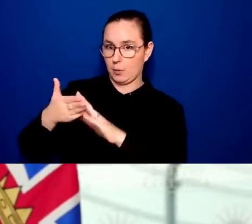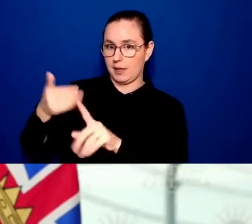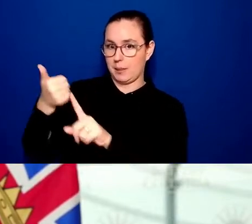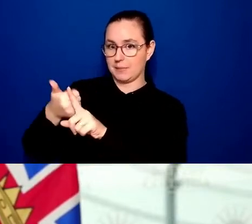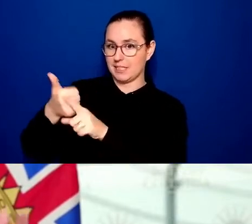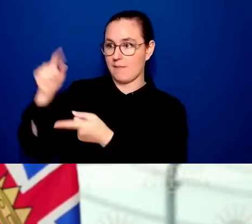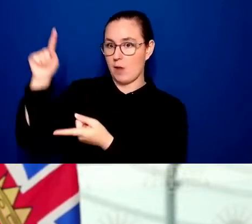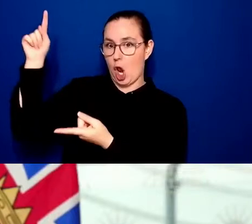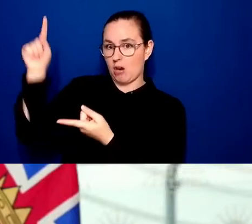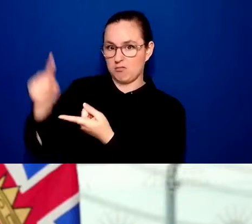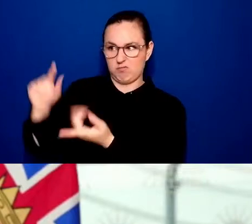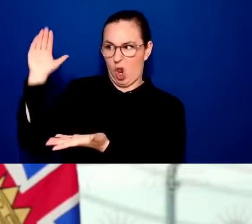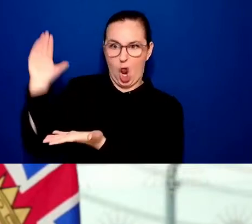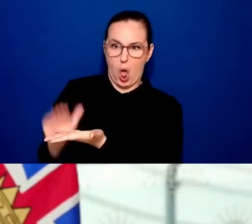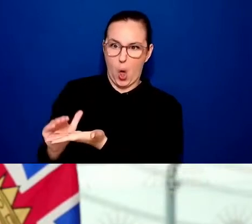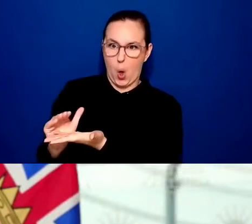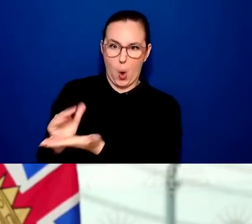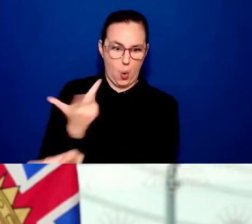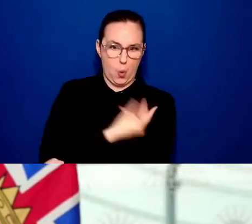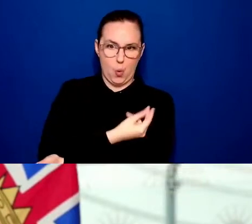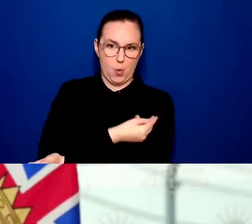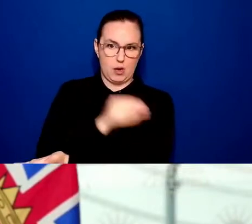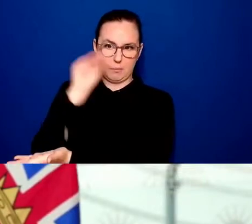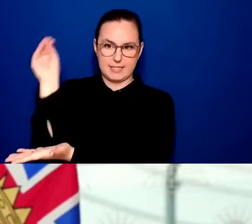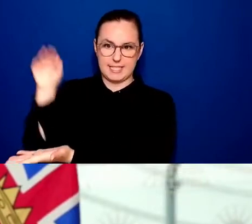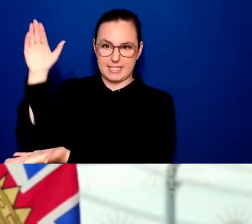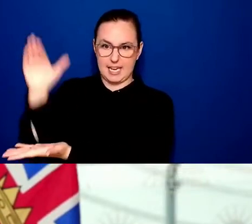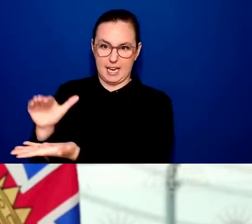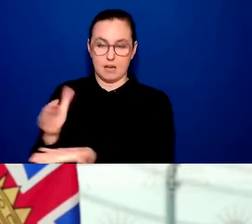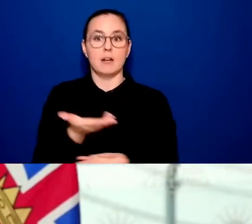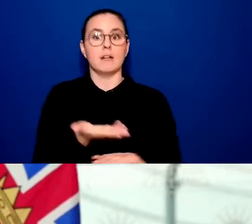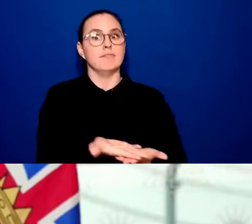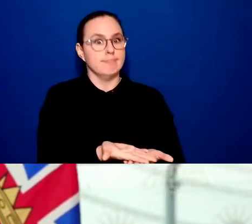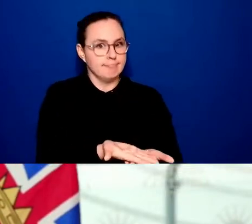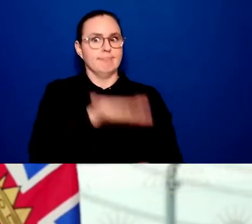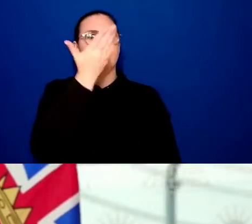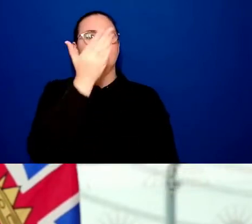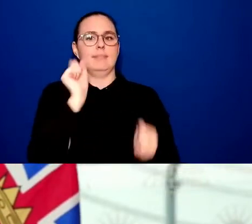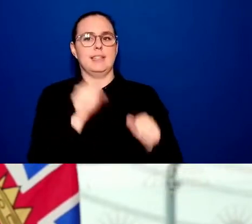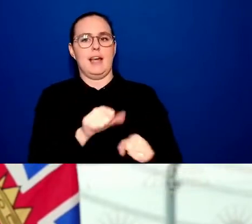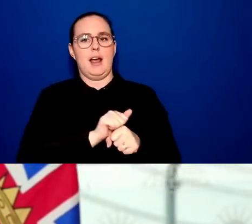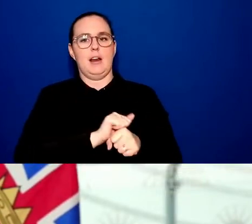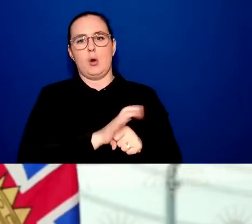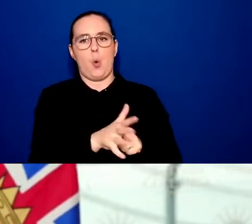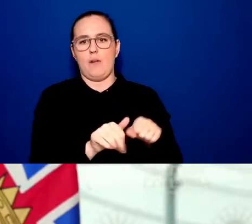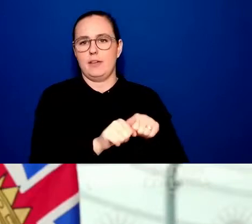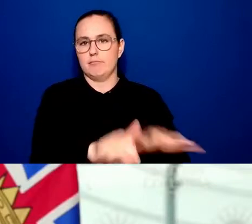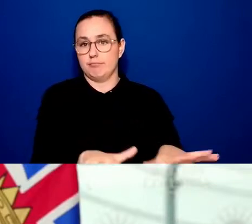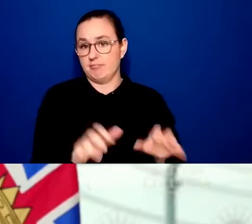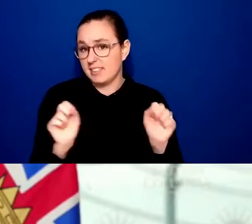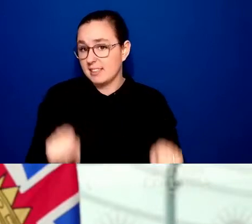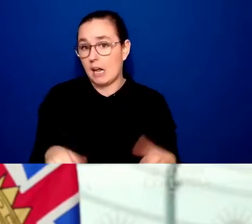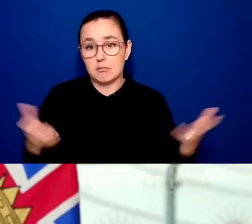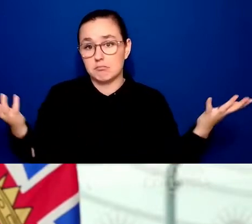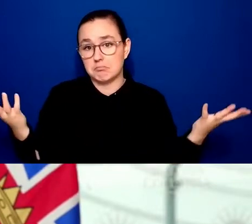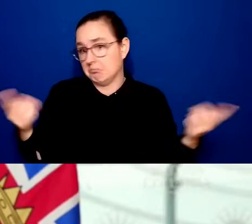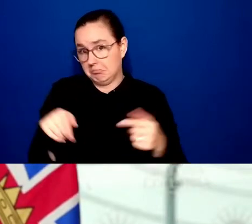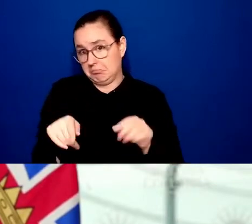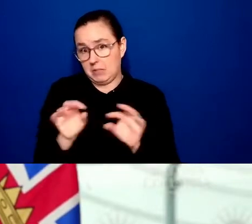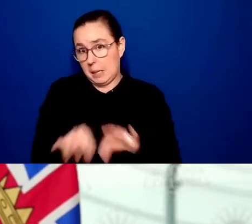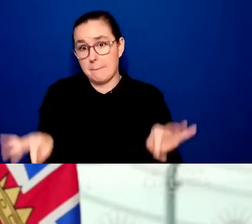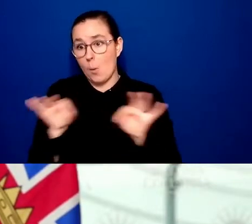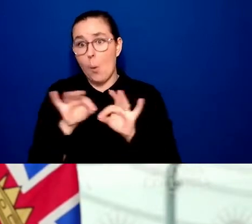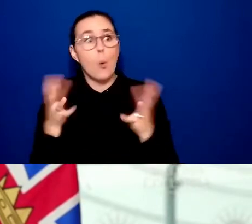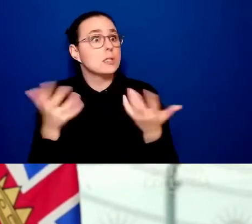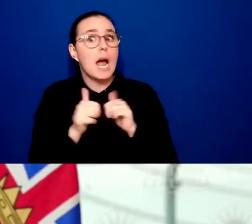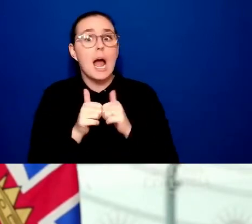in children and rates in adults are higher. So that's important, and the most important thing we can do to protect